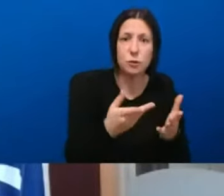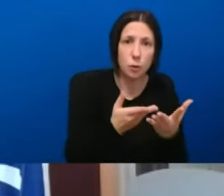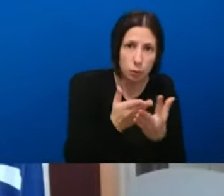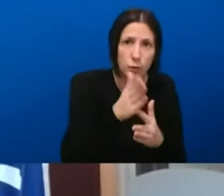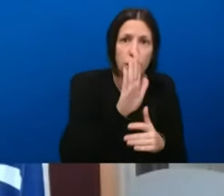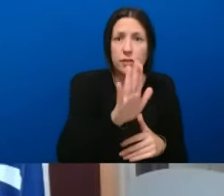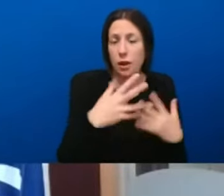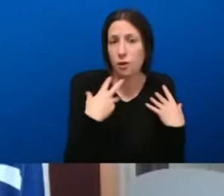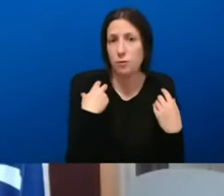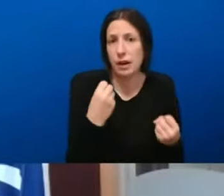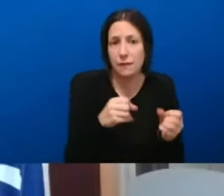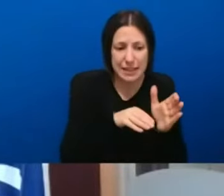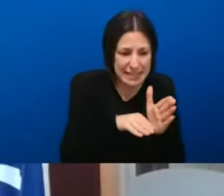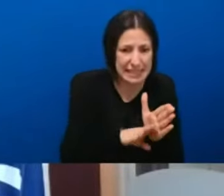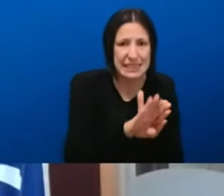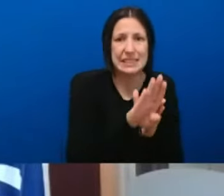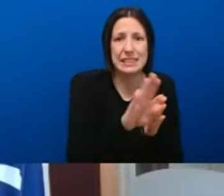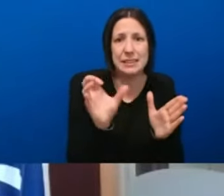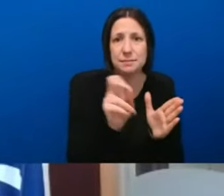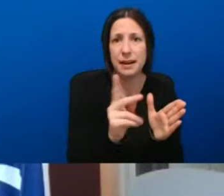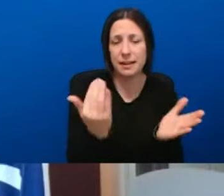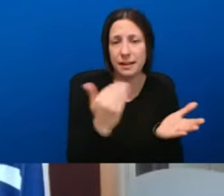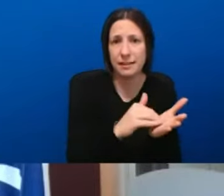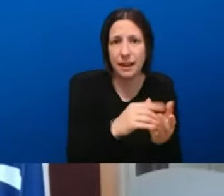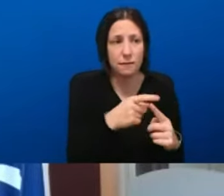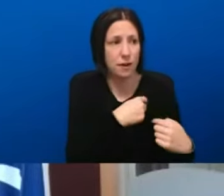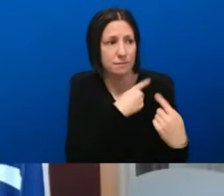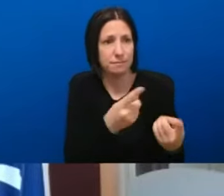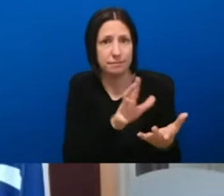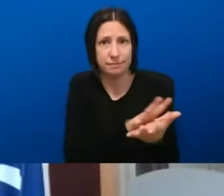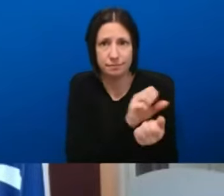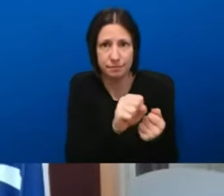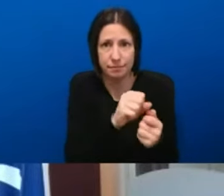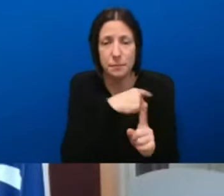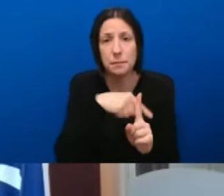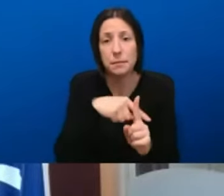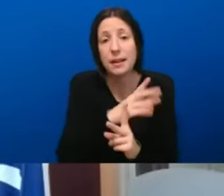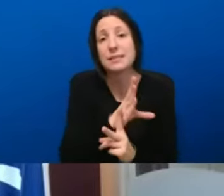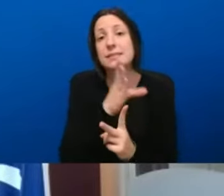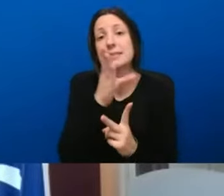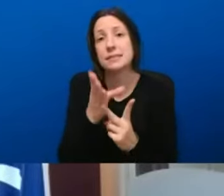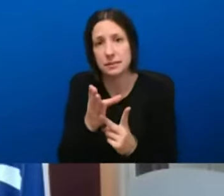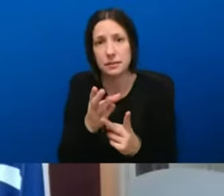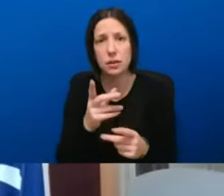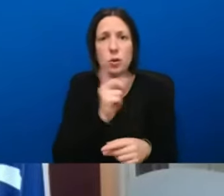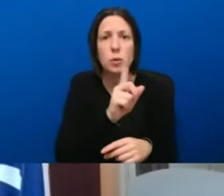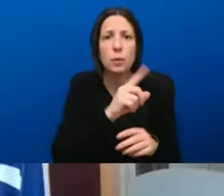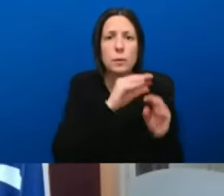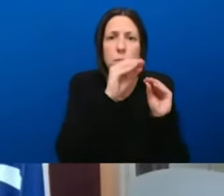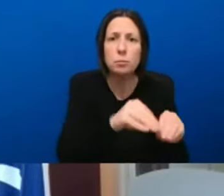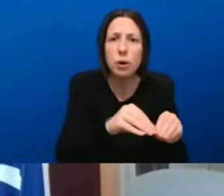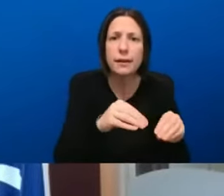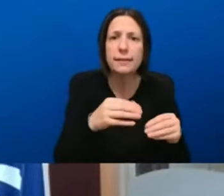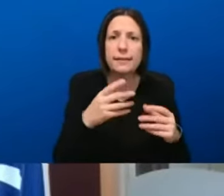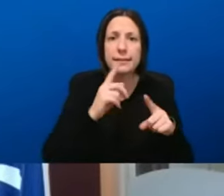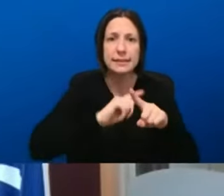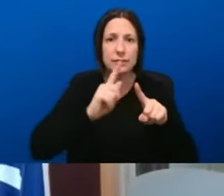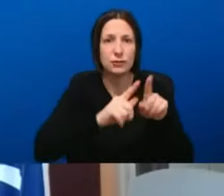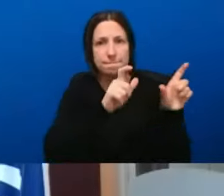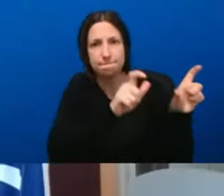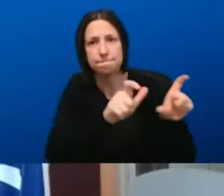to obviously go through their recovery process with the devastating impacts of fires this season, as well as where we've put, you know,